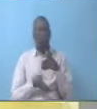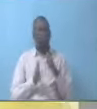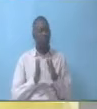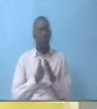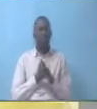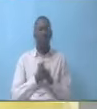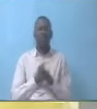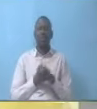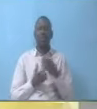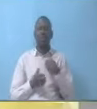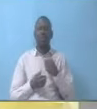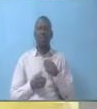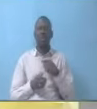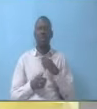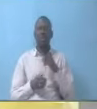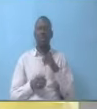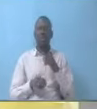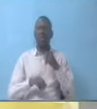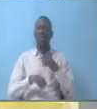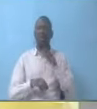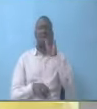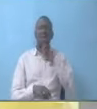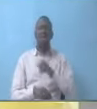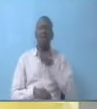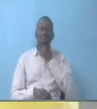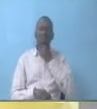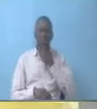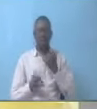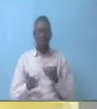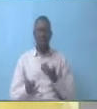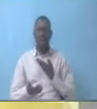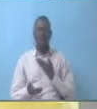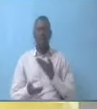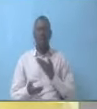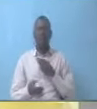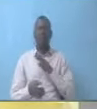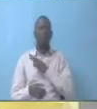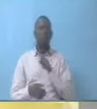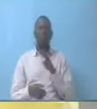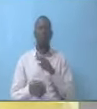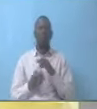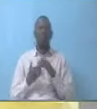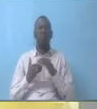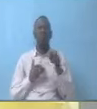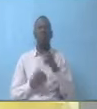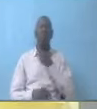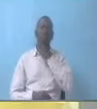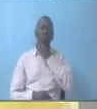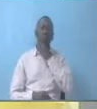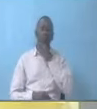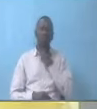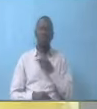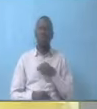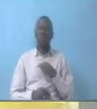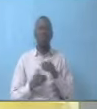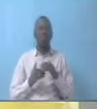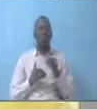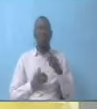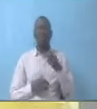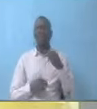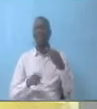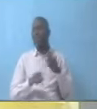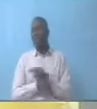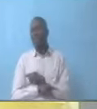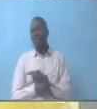nak, at my age now, ak suma at fim tollu, I am too old and therefore too late, da magat na legui te tal